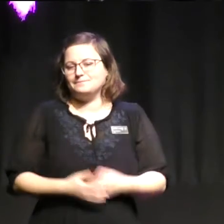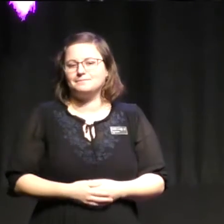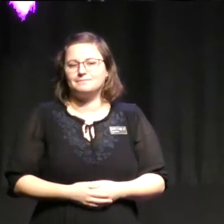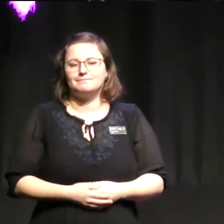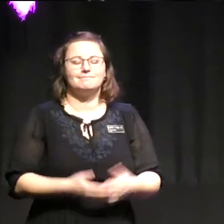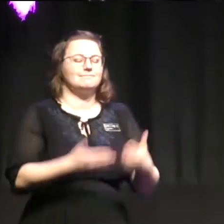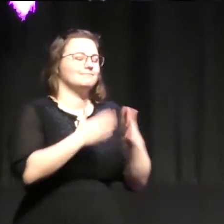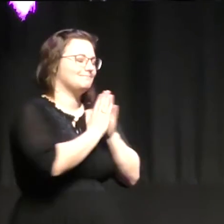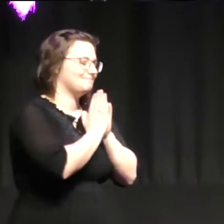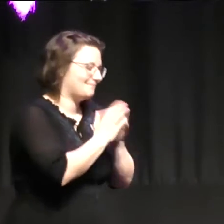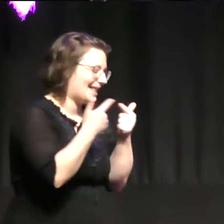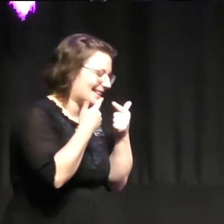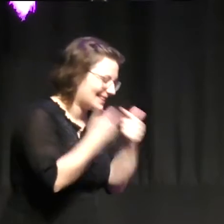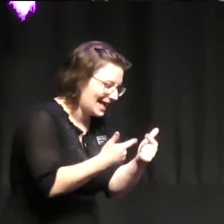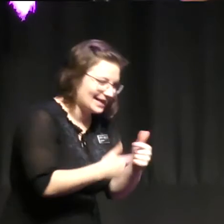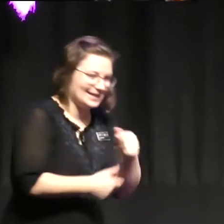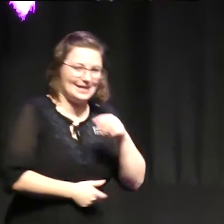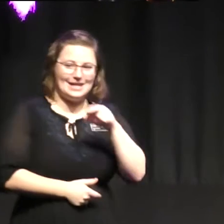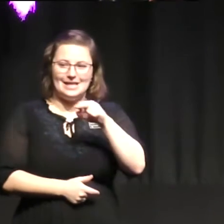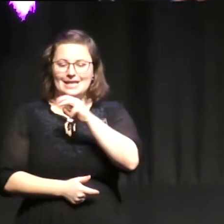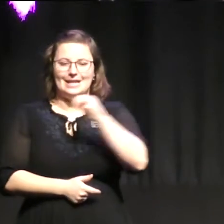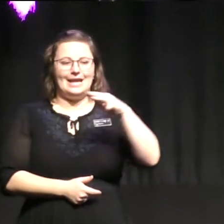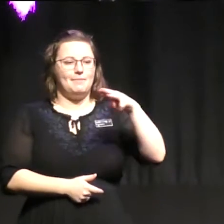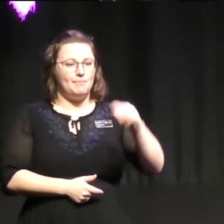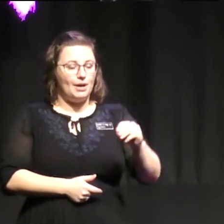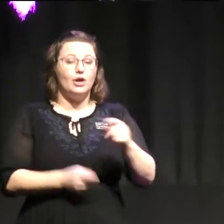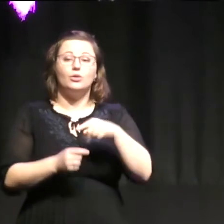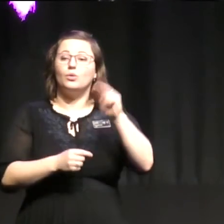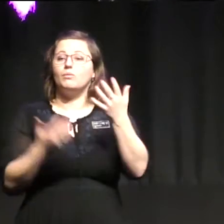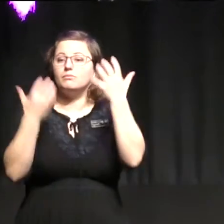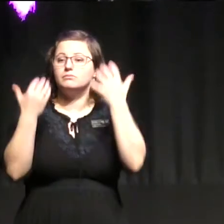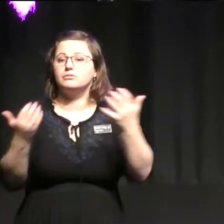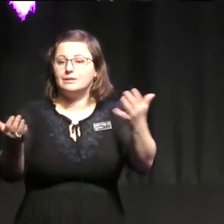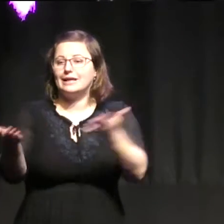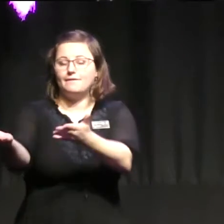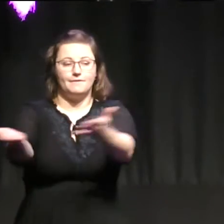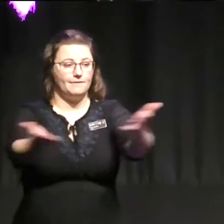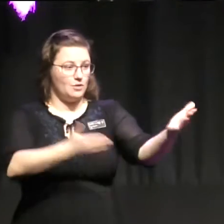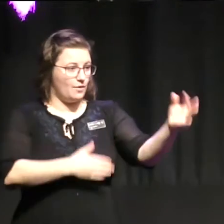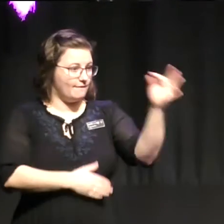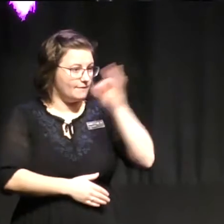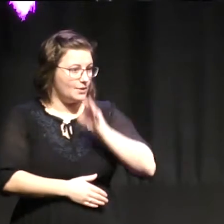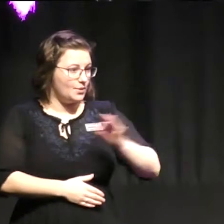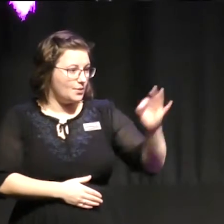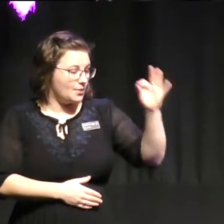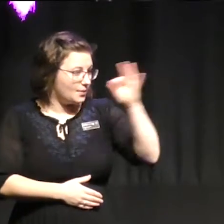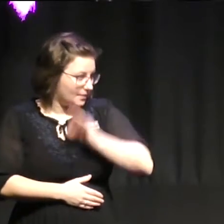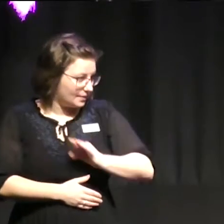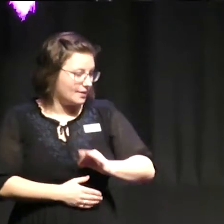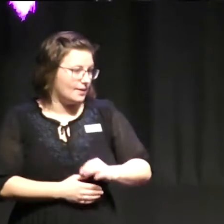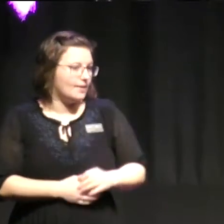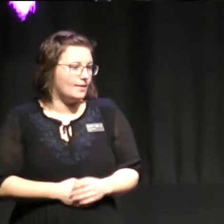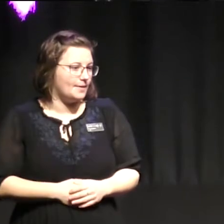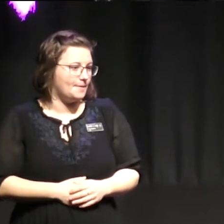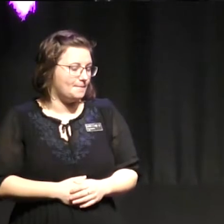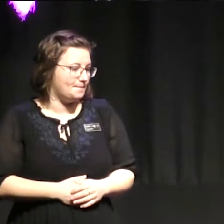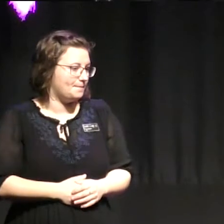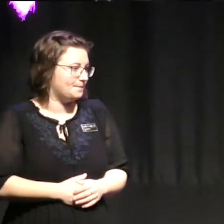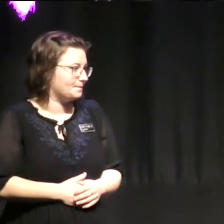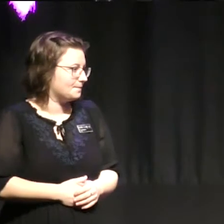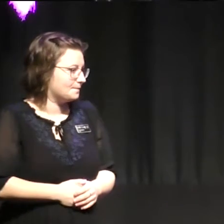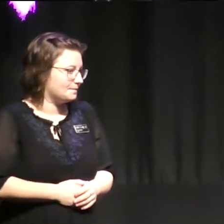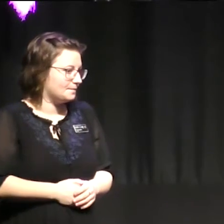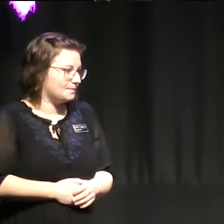you so much, Reema Thank you. Nanavaty. We will invite the audience for some questions in the end